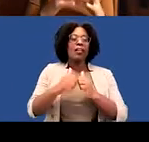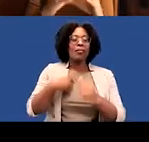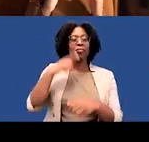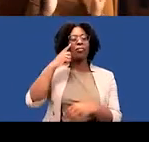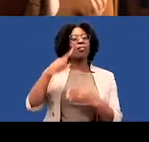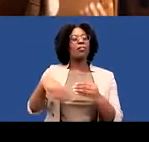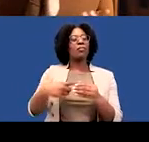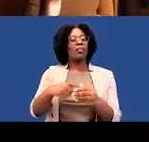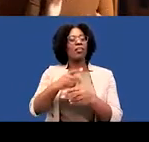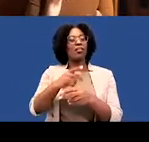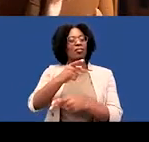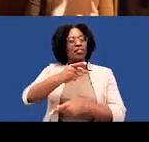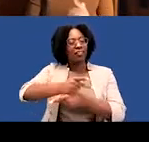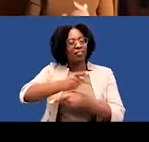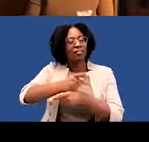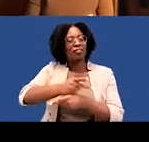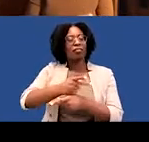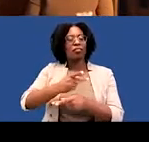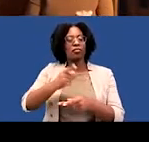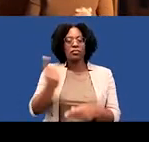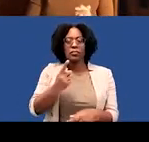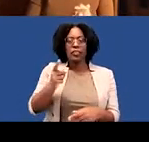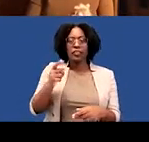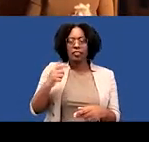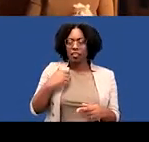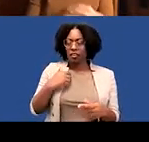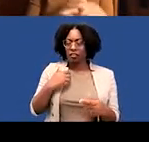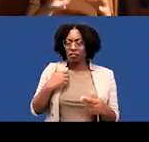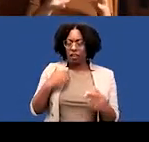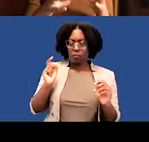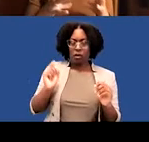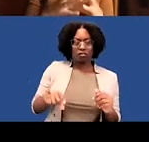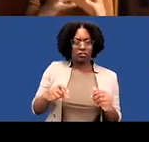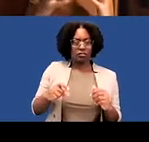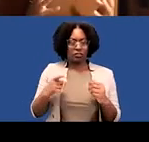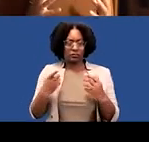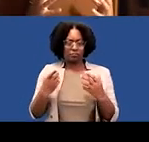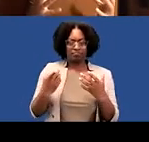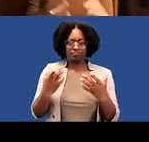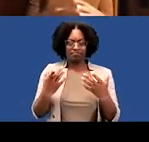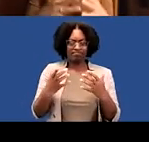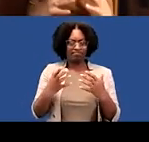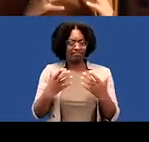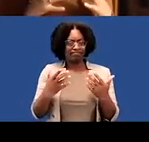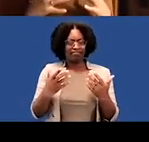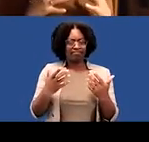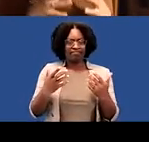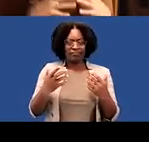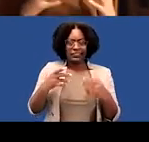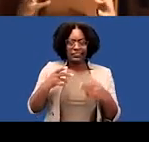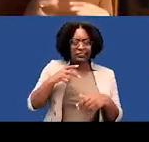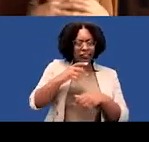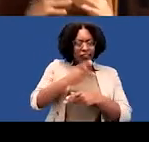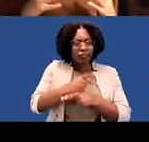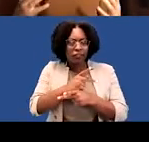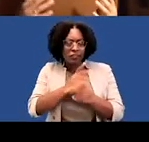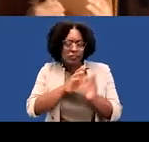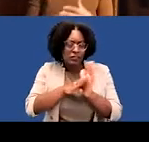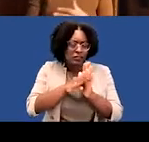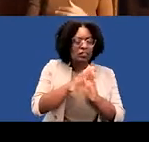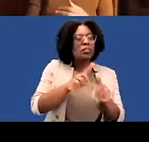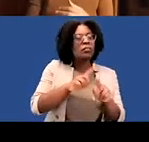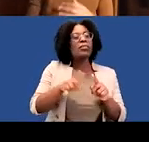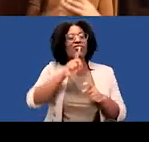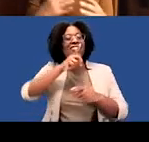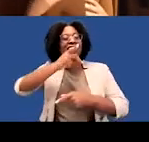as something that could be contained. And now I think about it in a way of care is really allowing for the slippage and the spillage